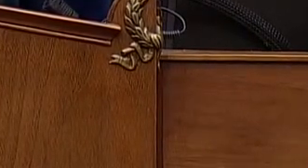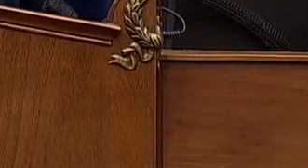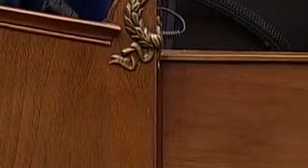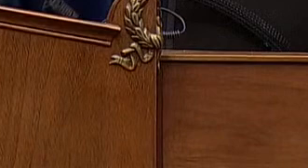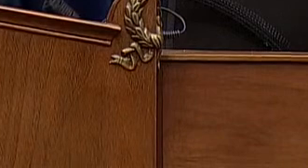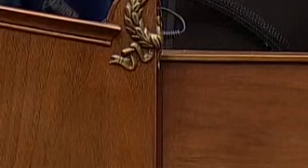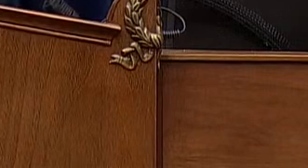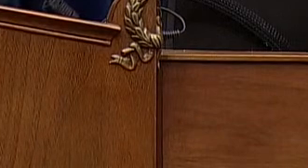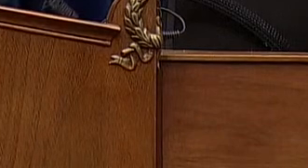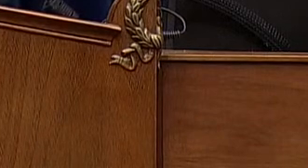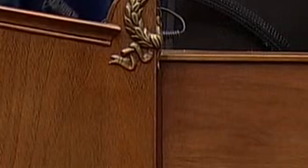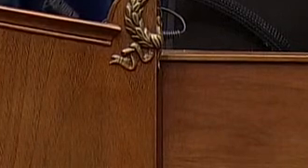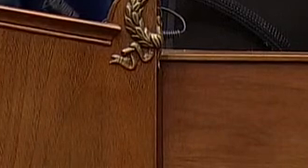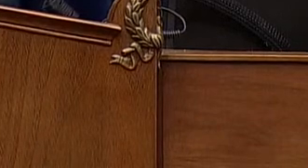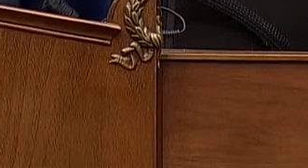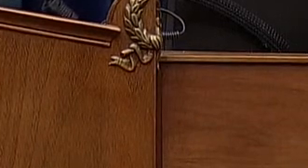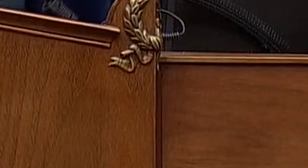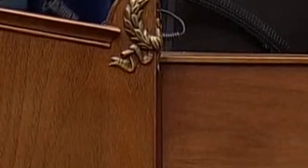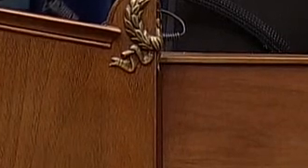Please, your mic.